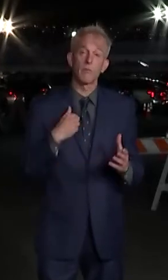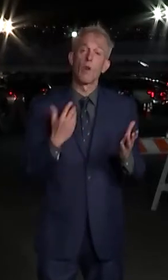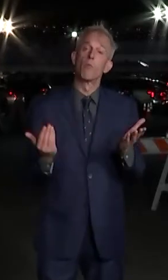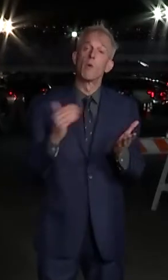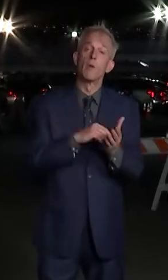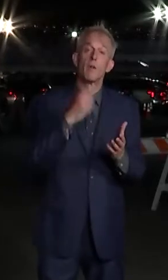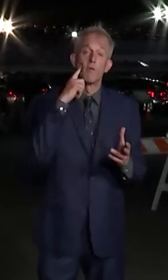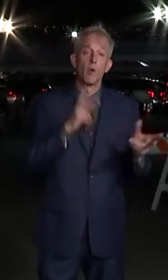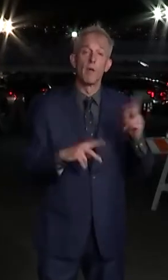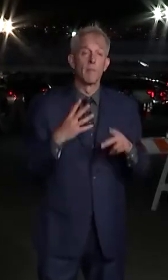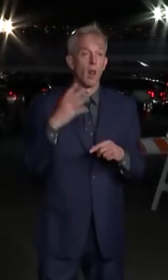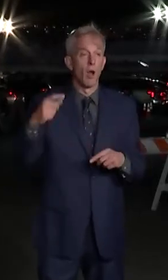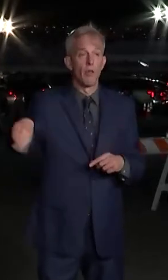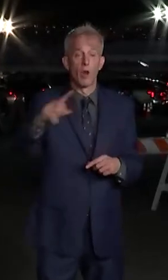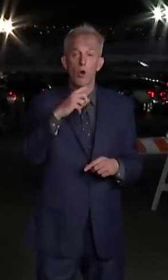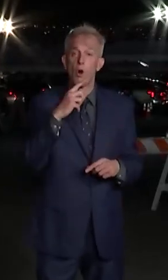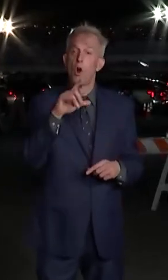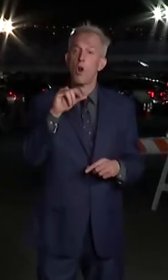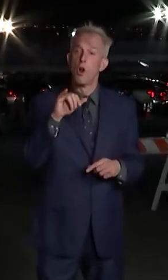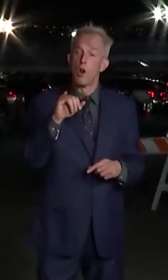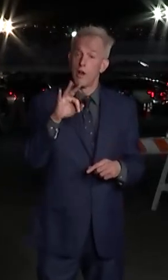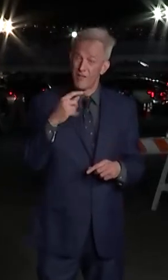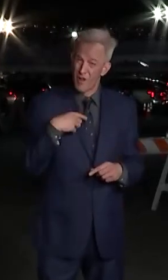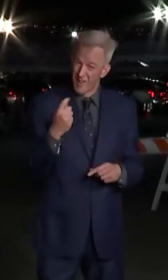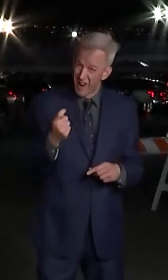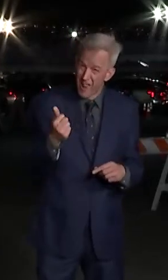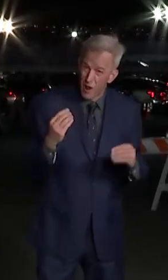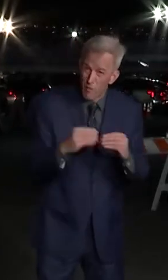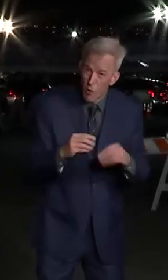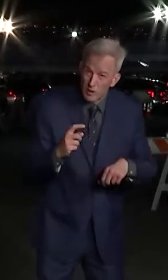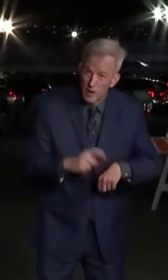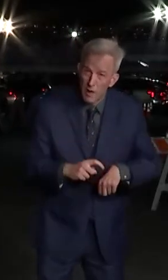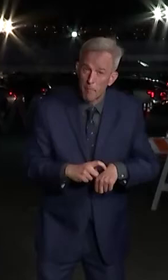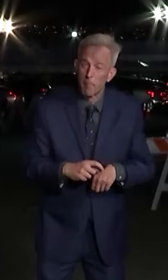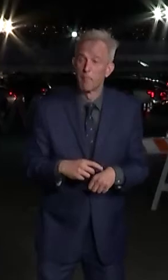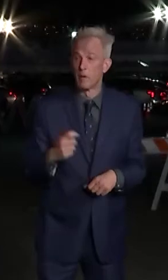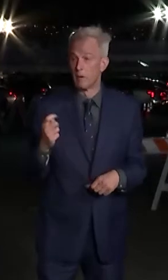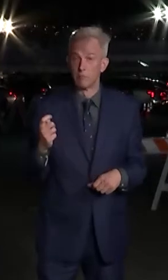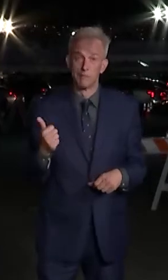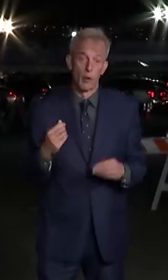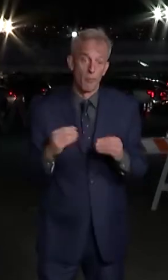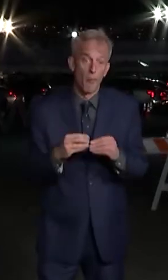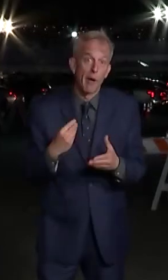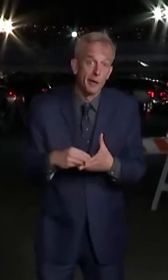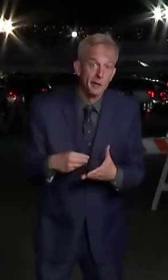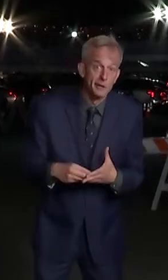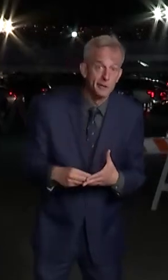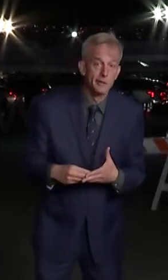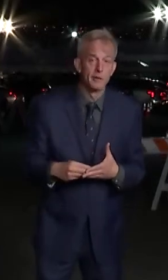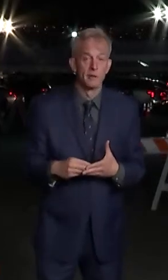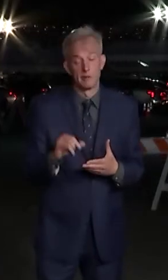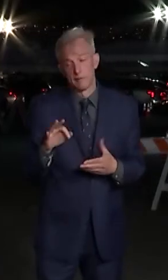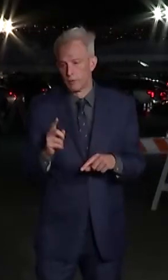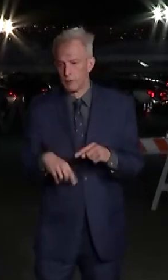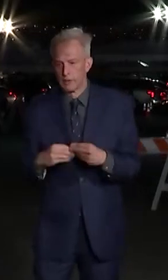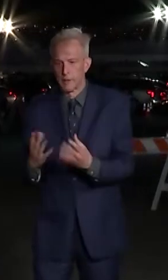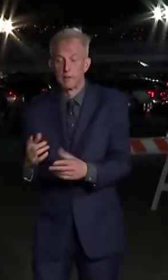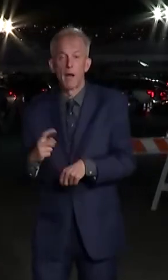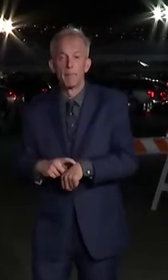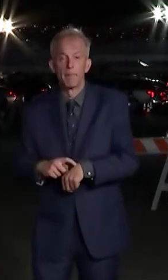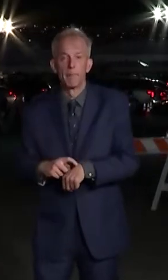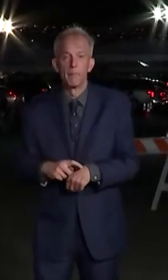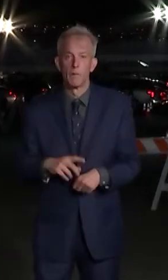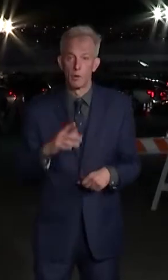for folks out there who want to get involved. If you have a little extra time, if you have a little extra money, if you can't give time, you're looking